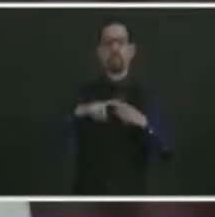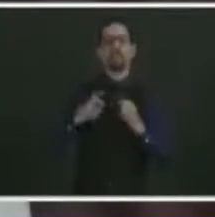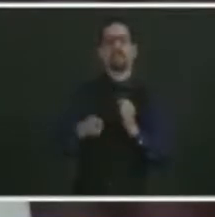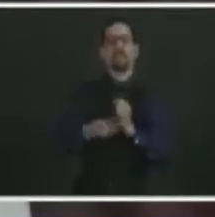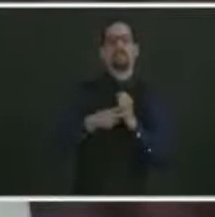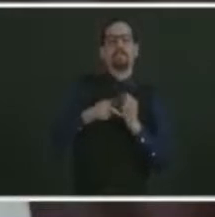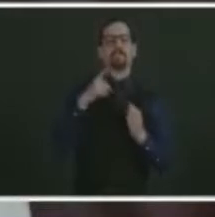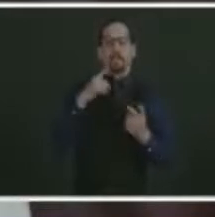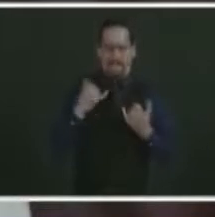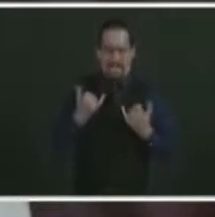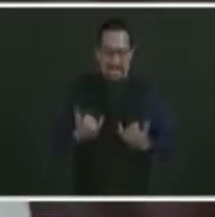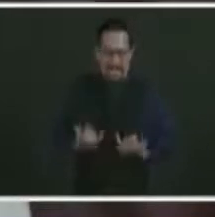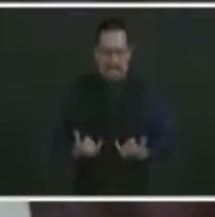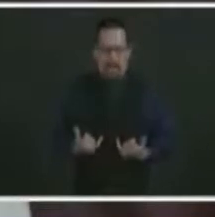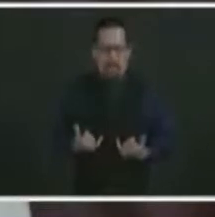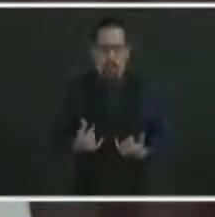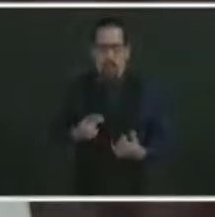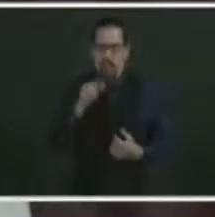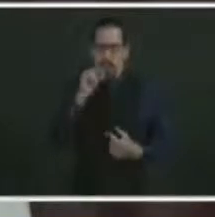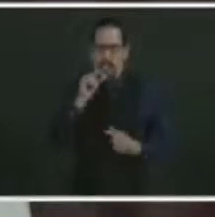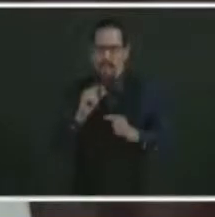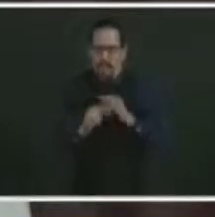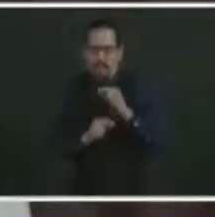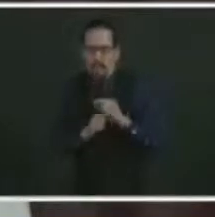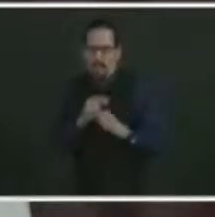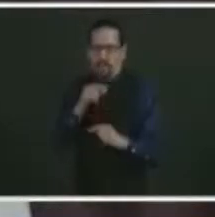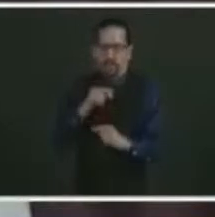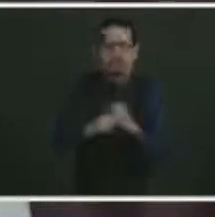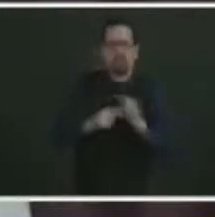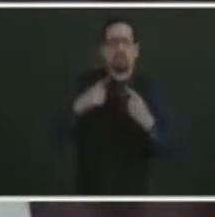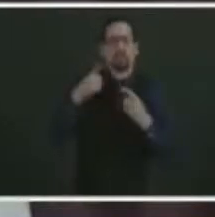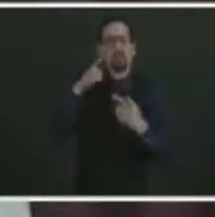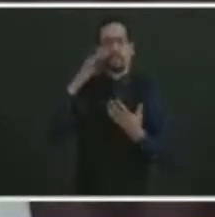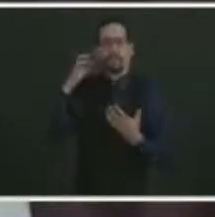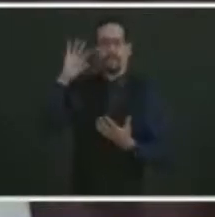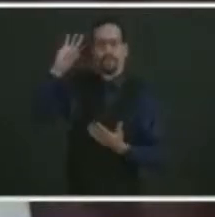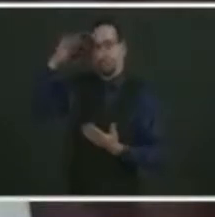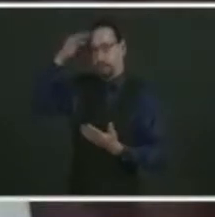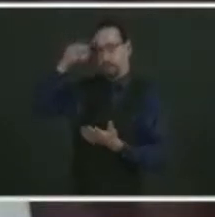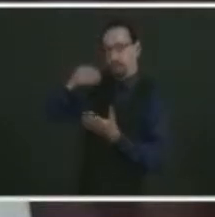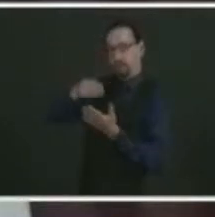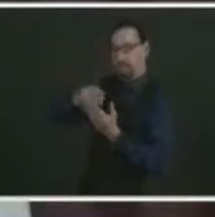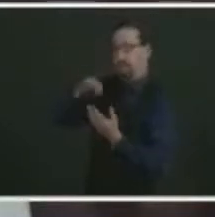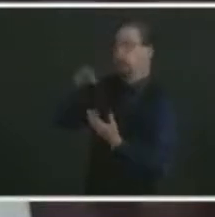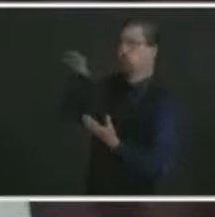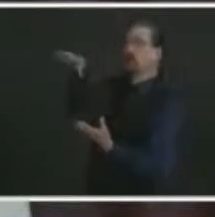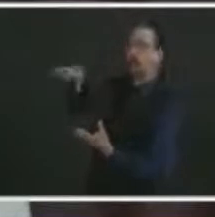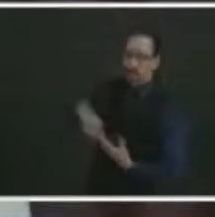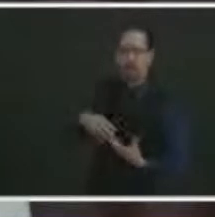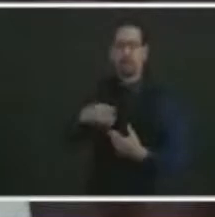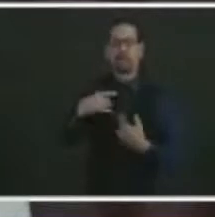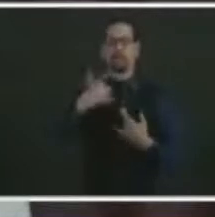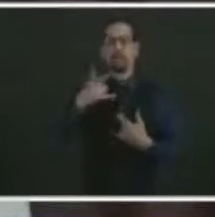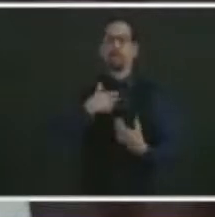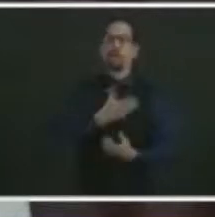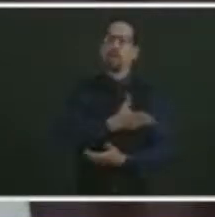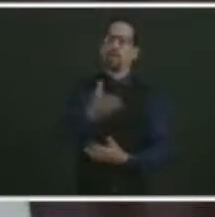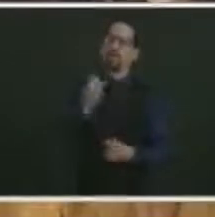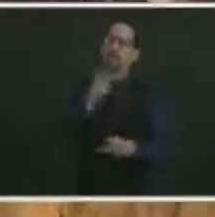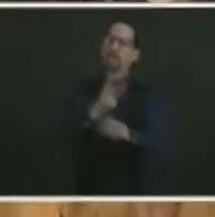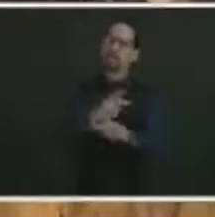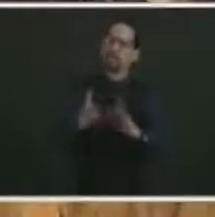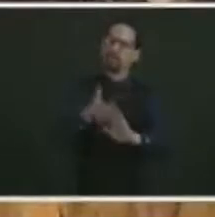now while there's a unique federal benefit that can make sure that our employees are still in a place where they can take care of their family and meet their financial